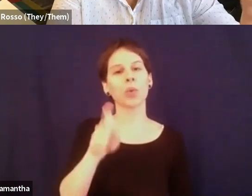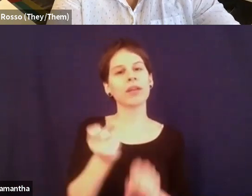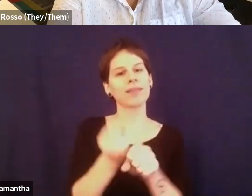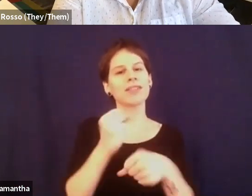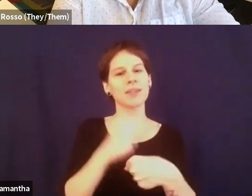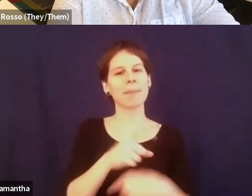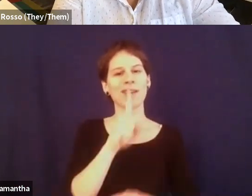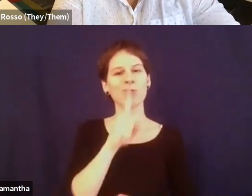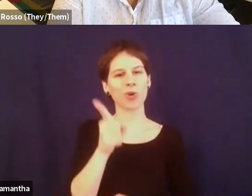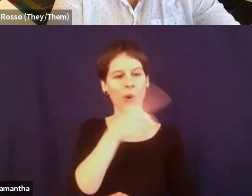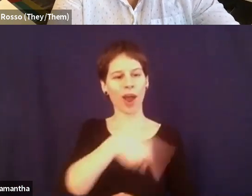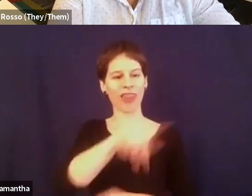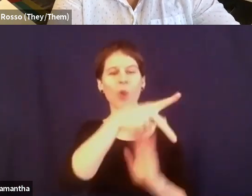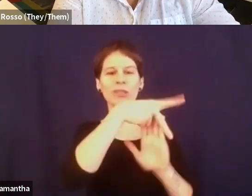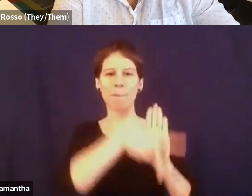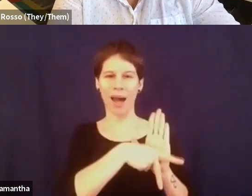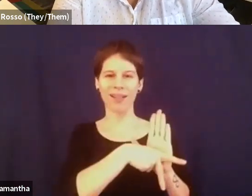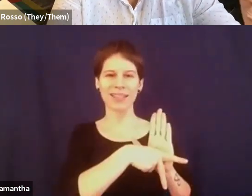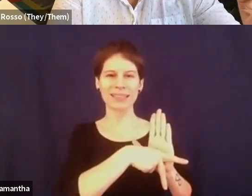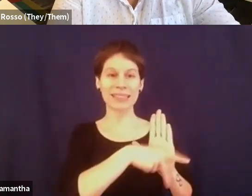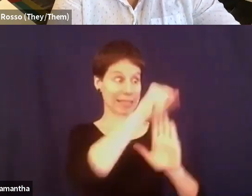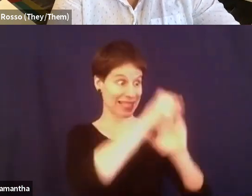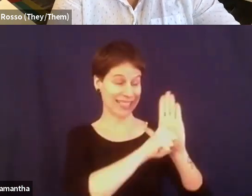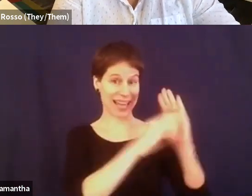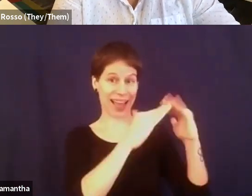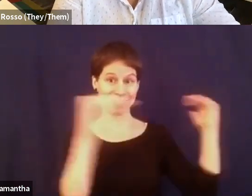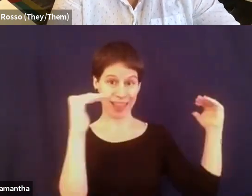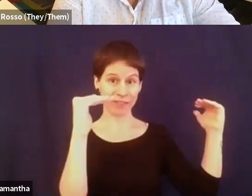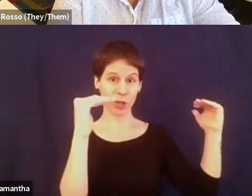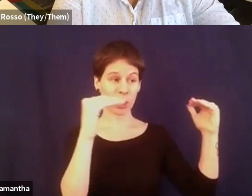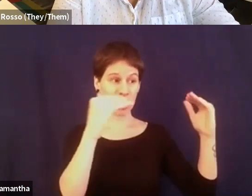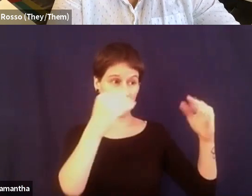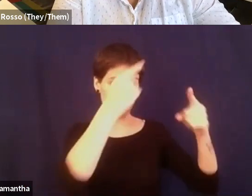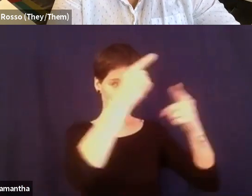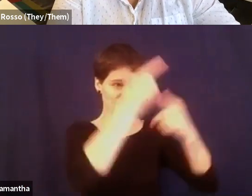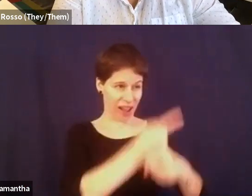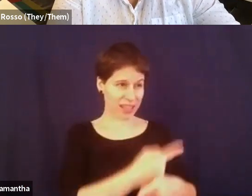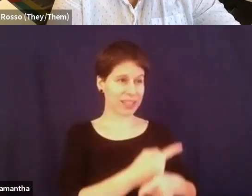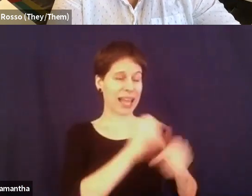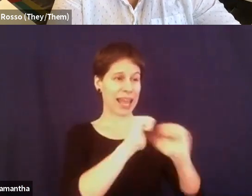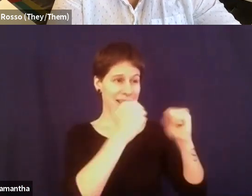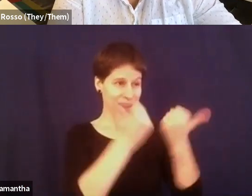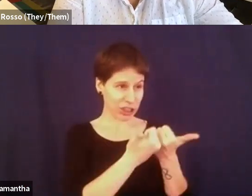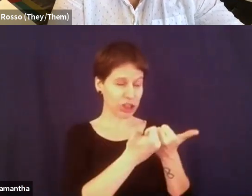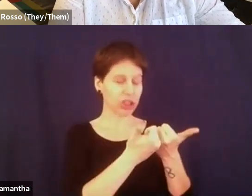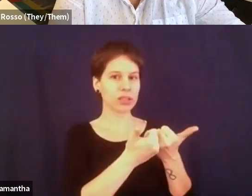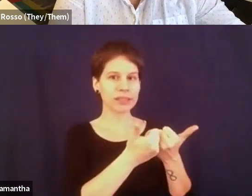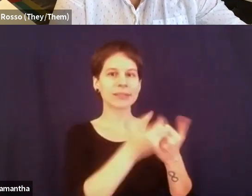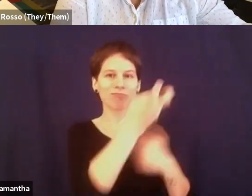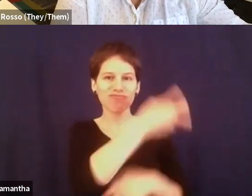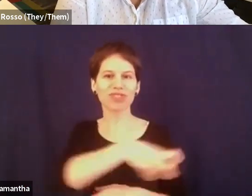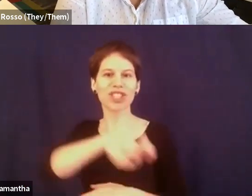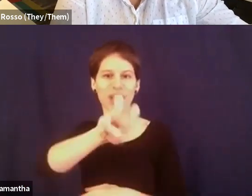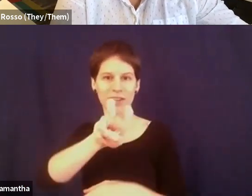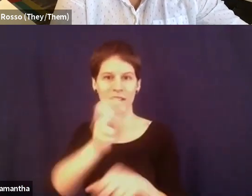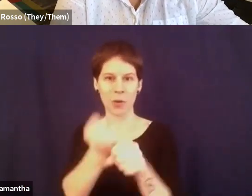those particular policies at the state level that regulate those agencies are shifted to assure that youth can get placed based